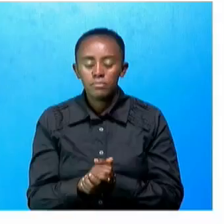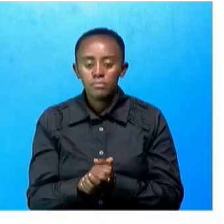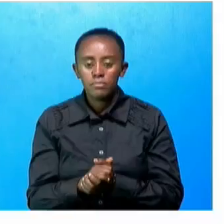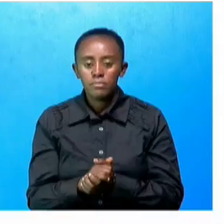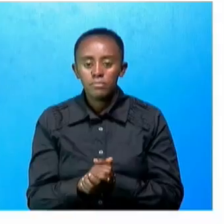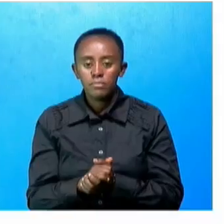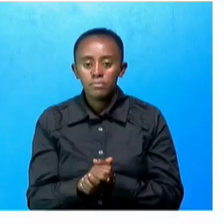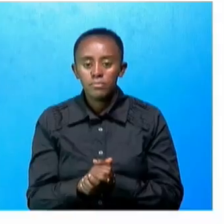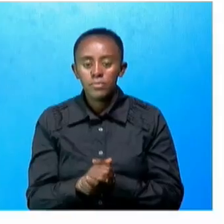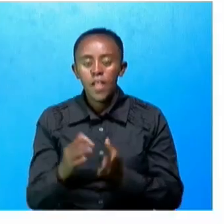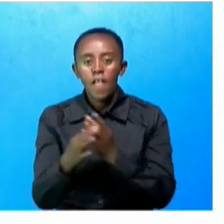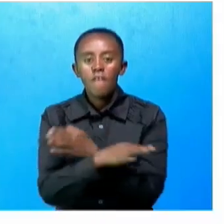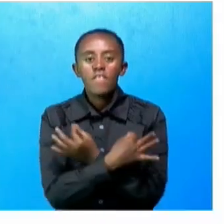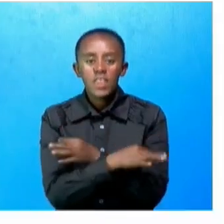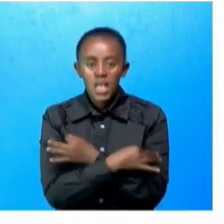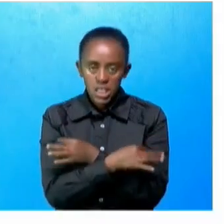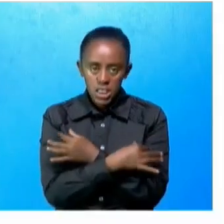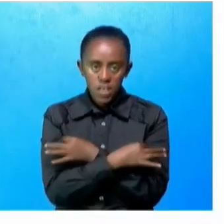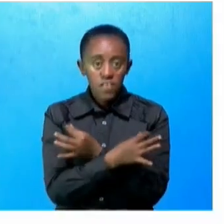feathers.